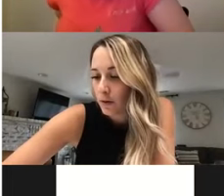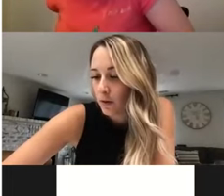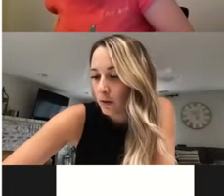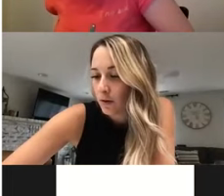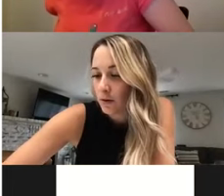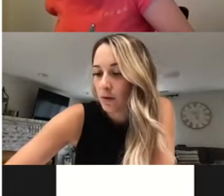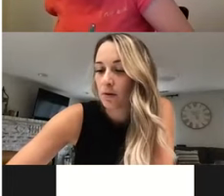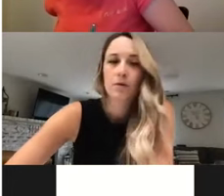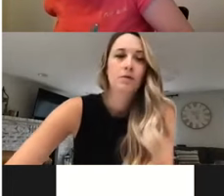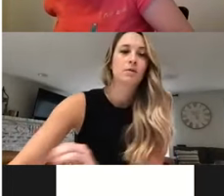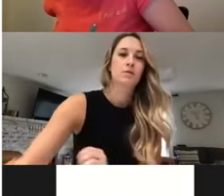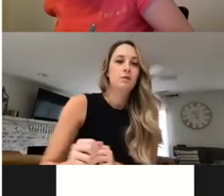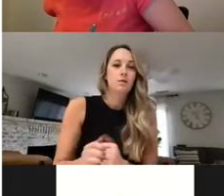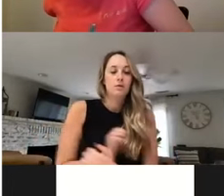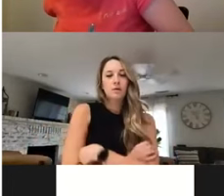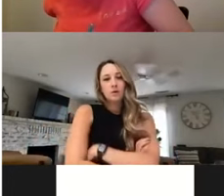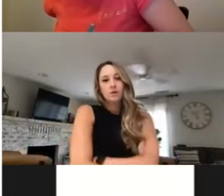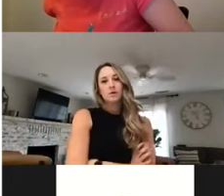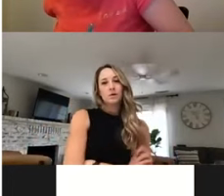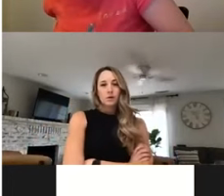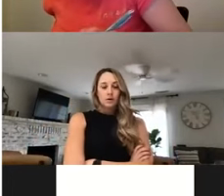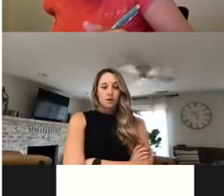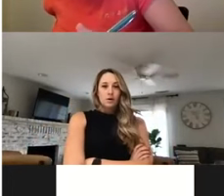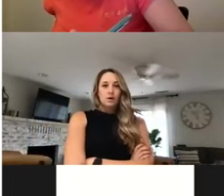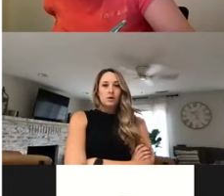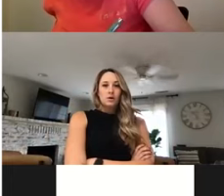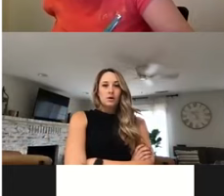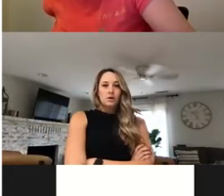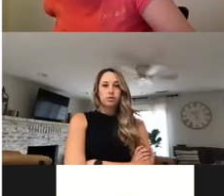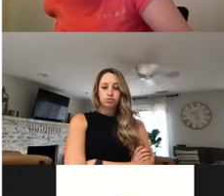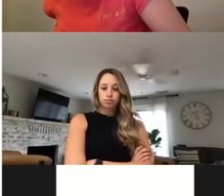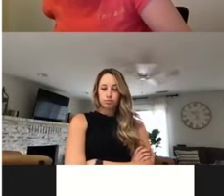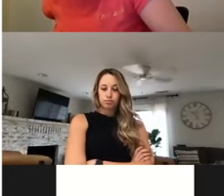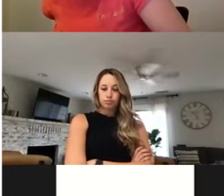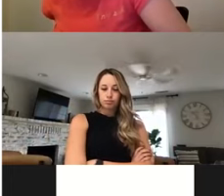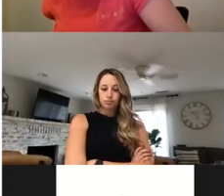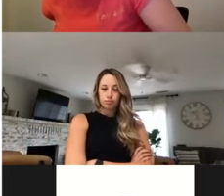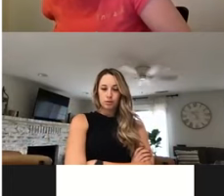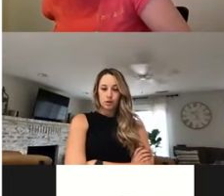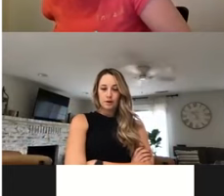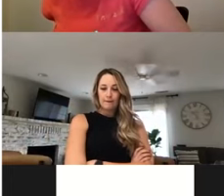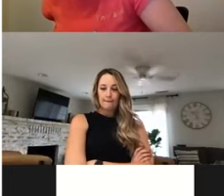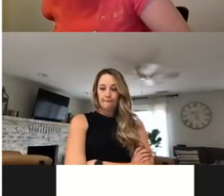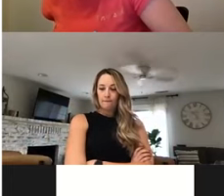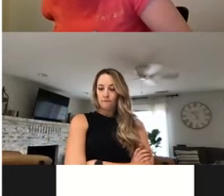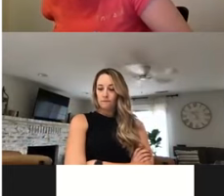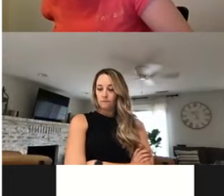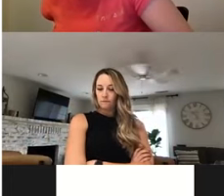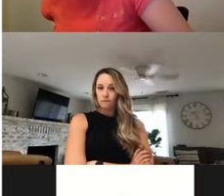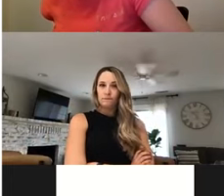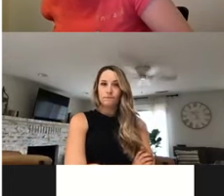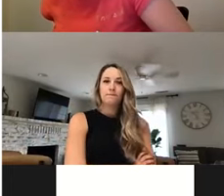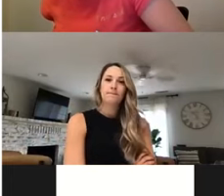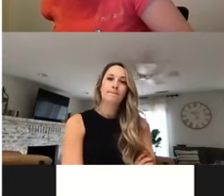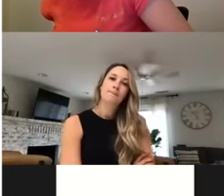from nucleic acids to amino acids, right? Now, again, as I mentioned, you don't have to line the information up